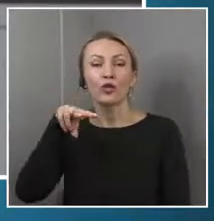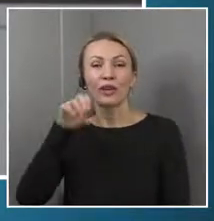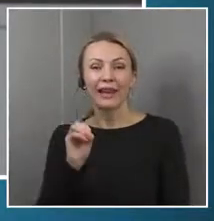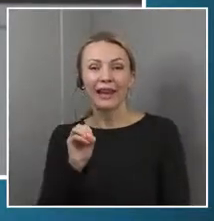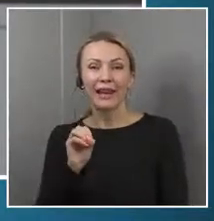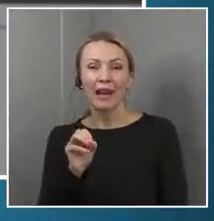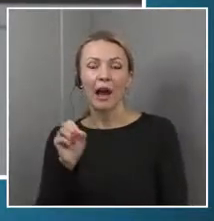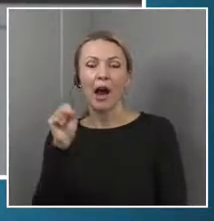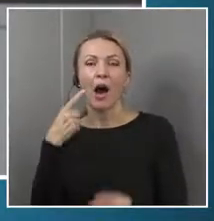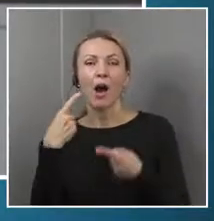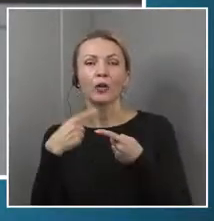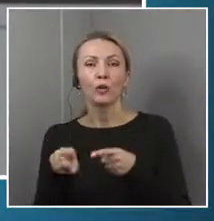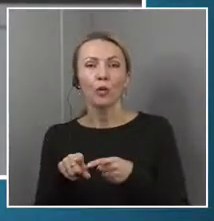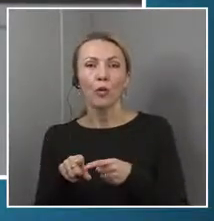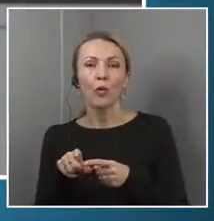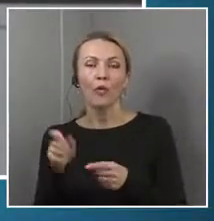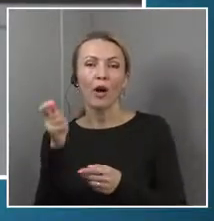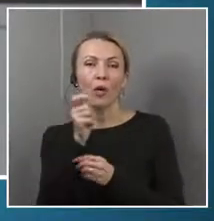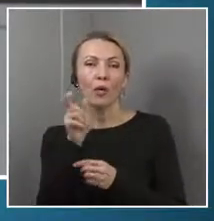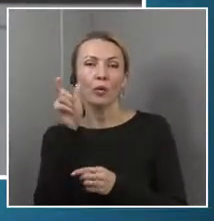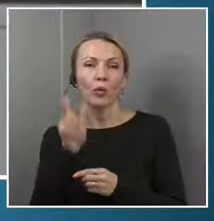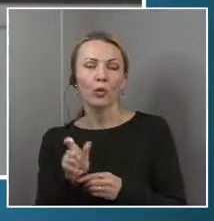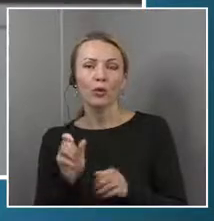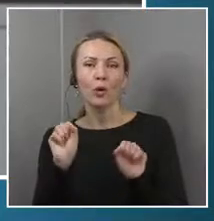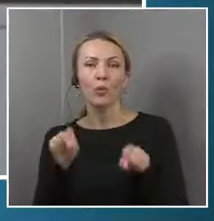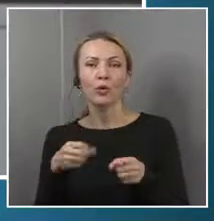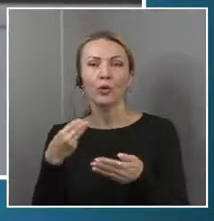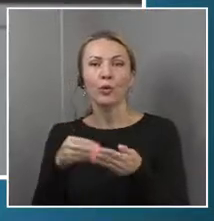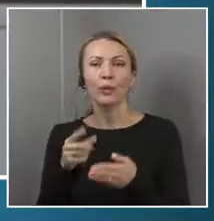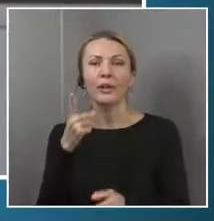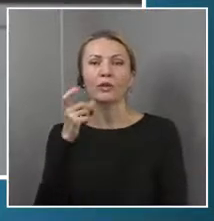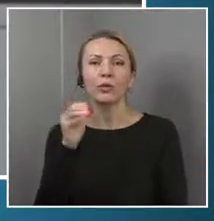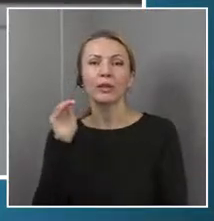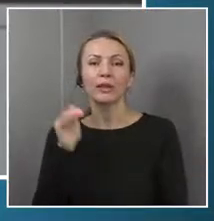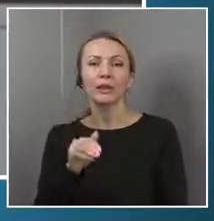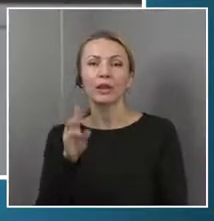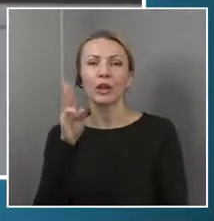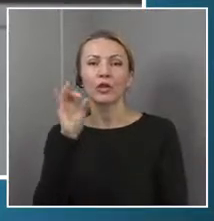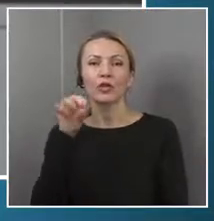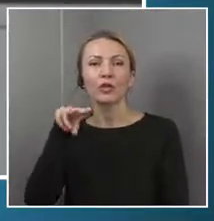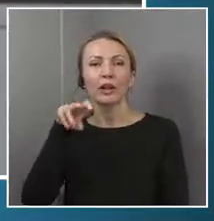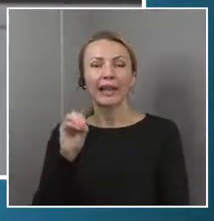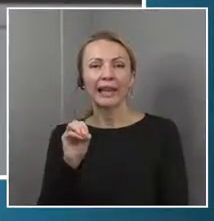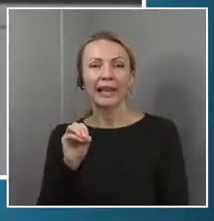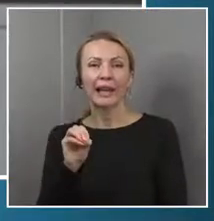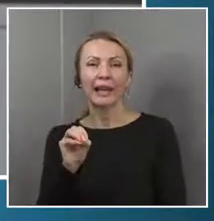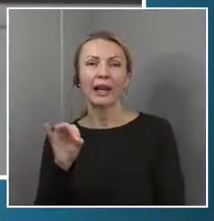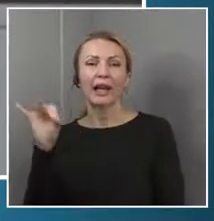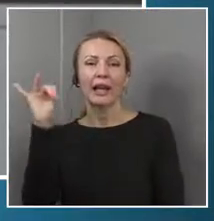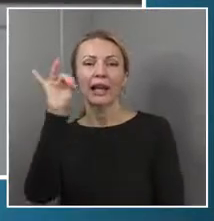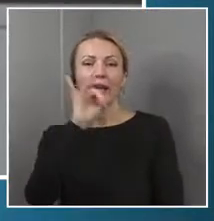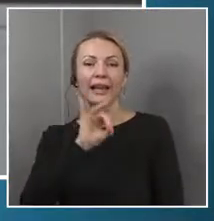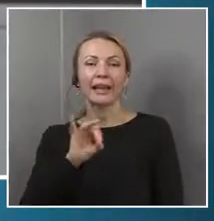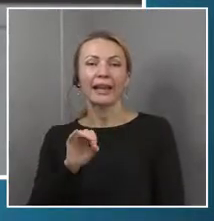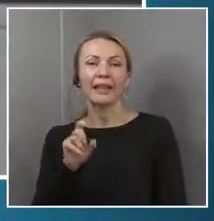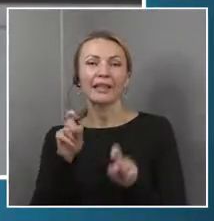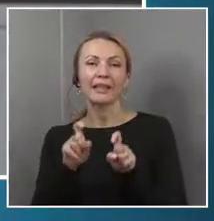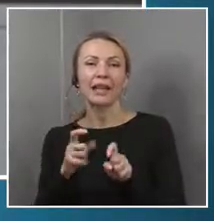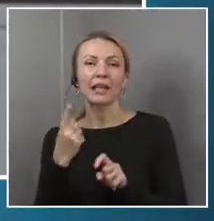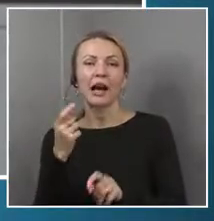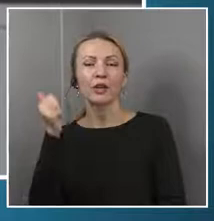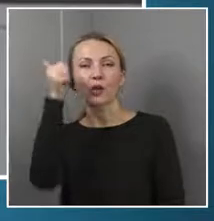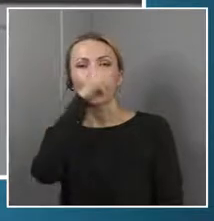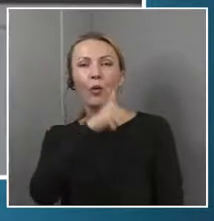Currently, Schiele is sold for like 600 to 800,000, and Klimt, who was older, is sold